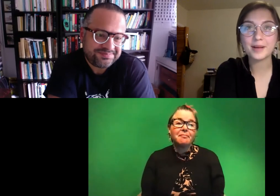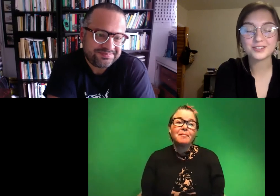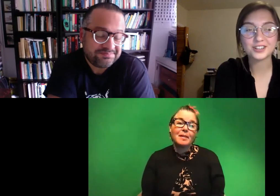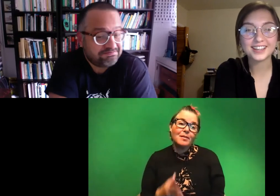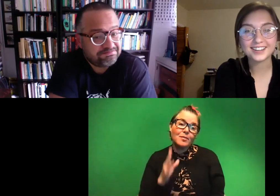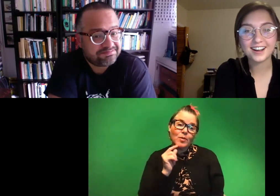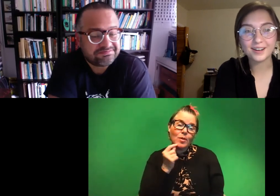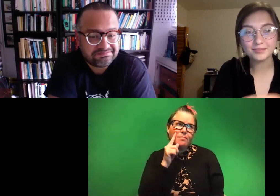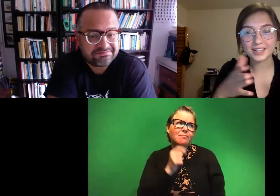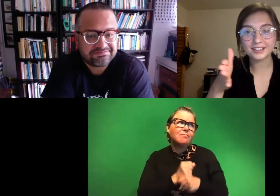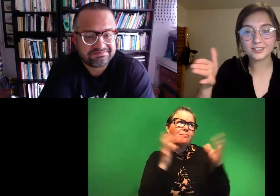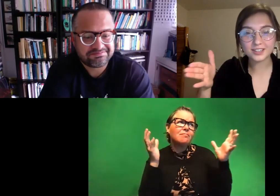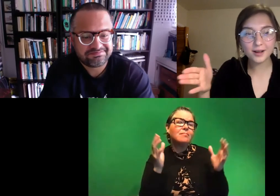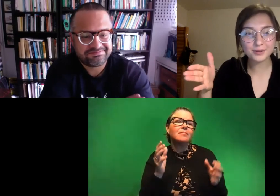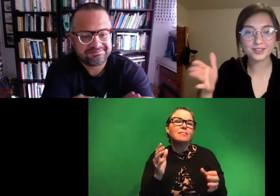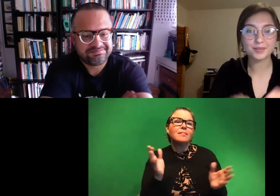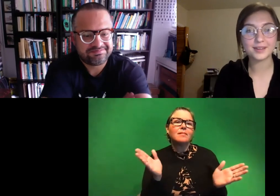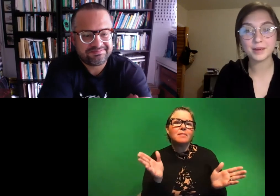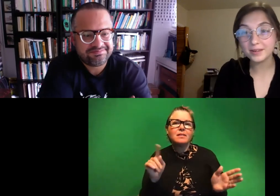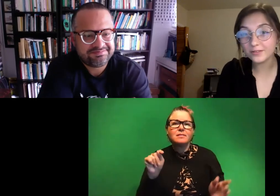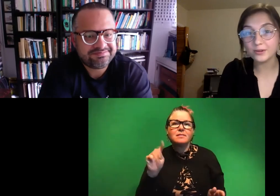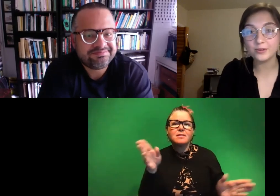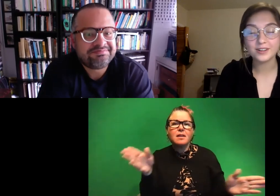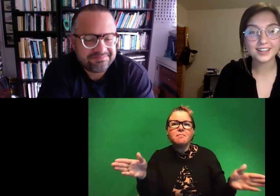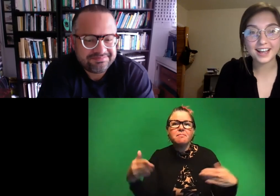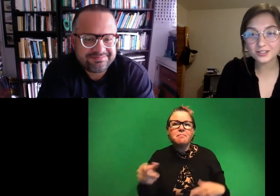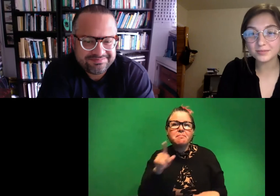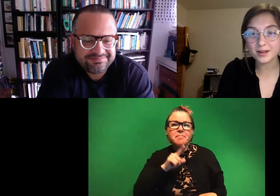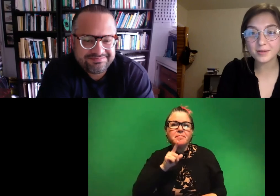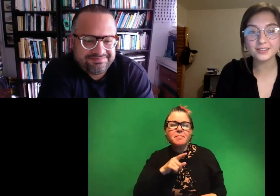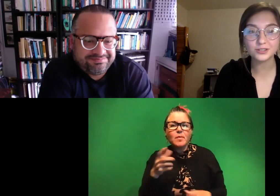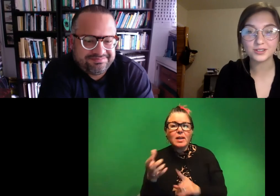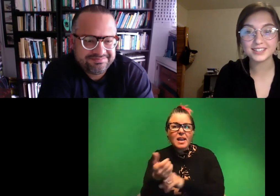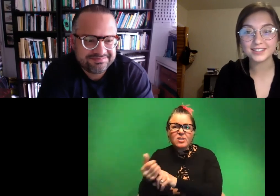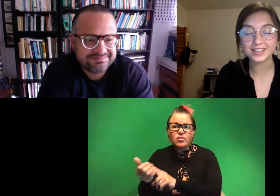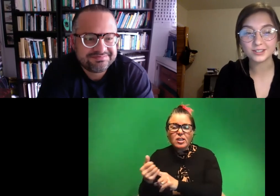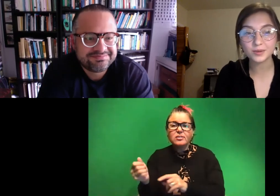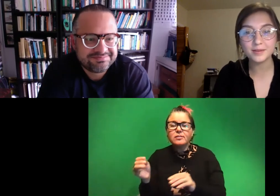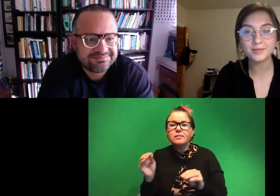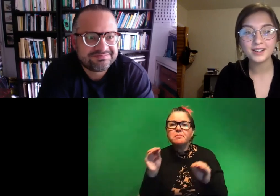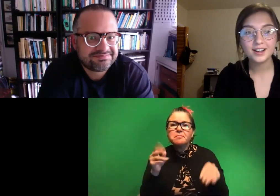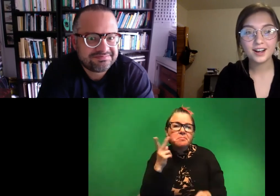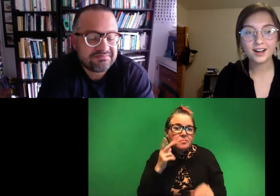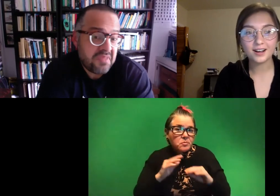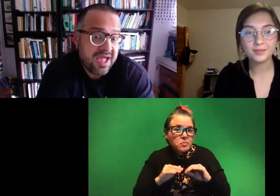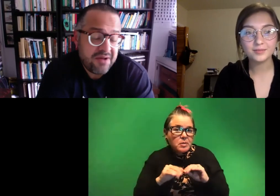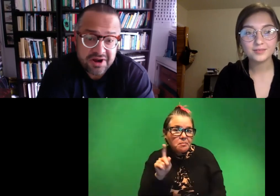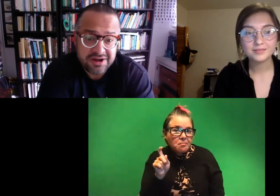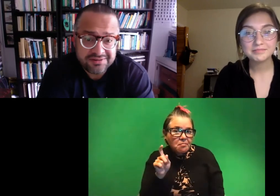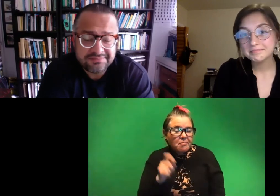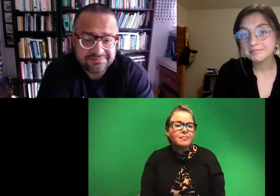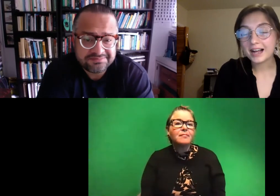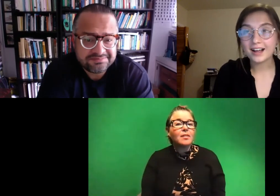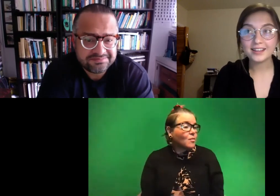I'm imagining like a little tub or something. Maybe if you can catch some dung beetles, you can see if they can swim. Yeah, why